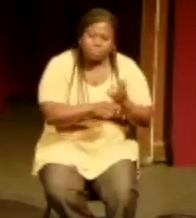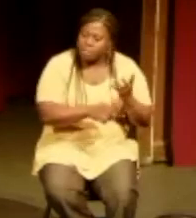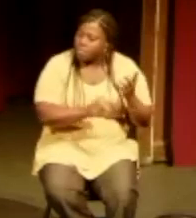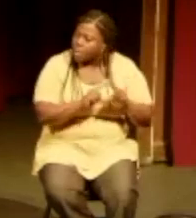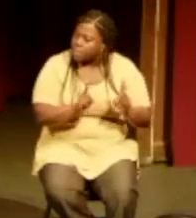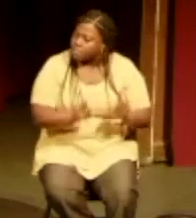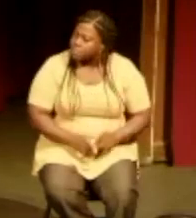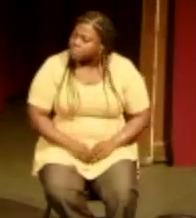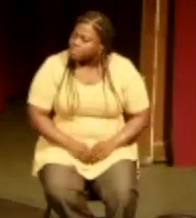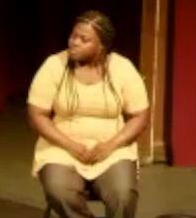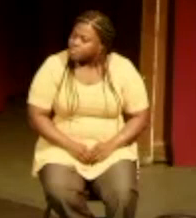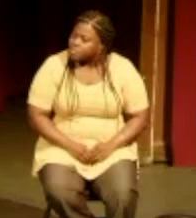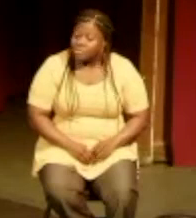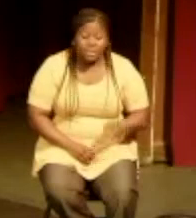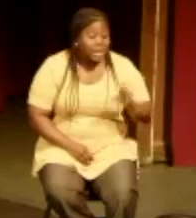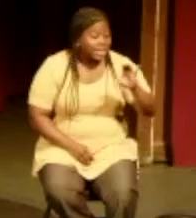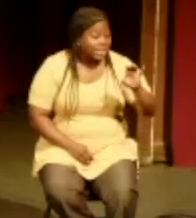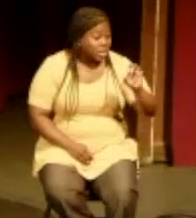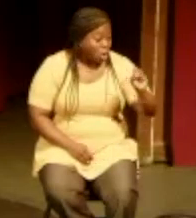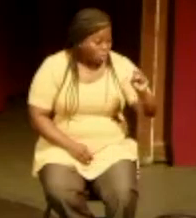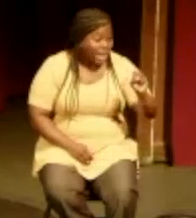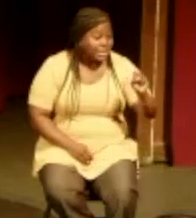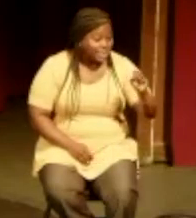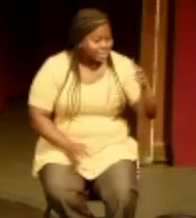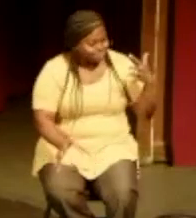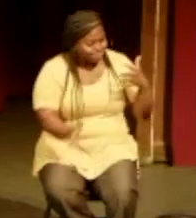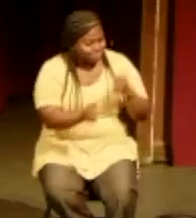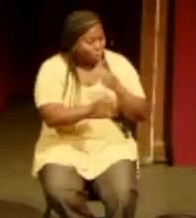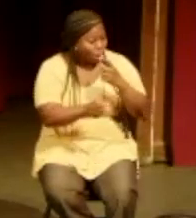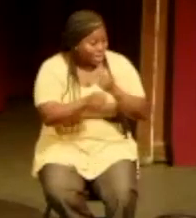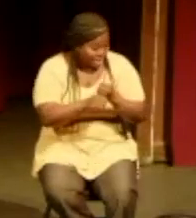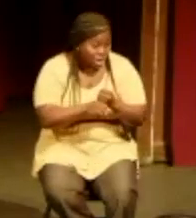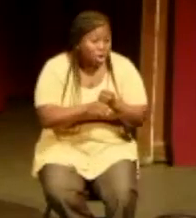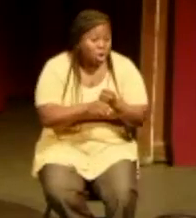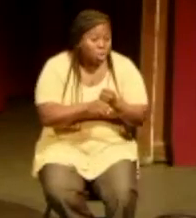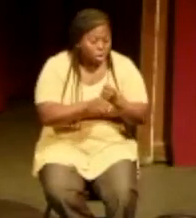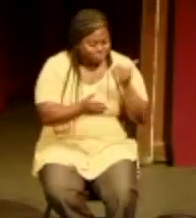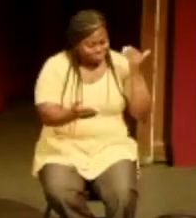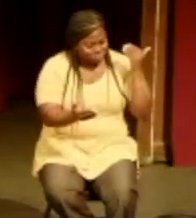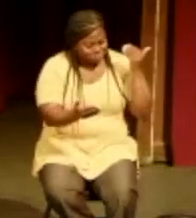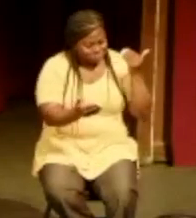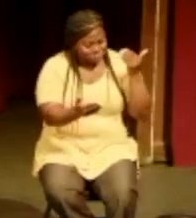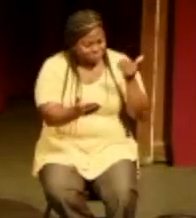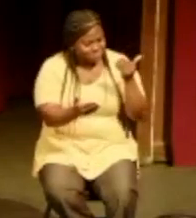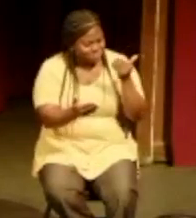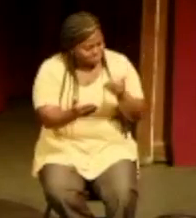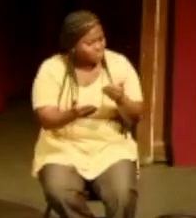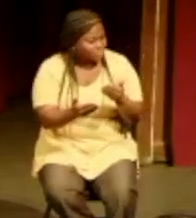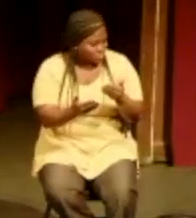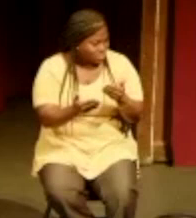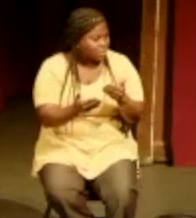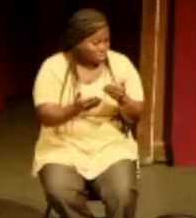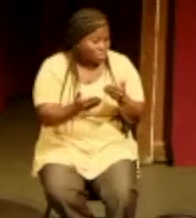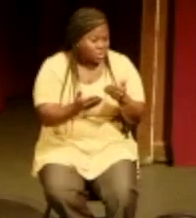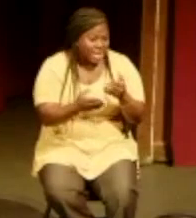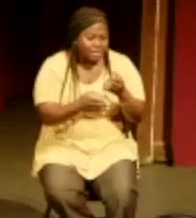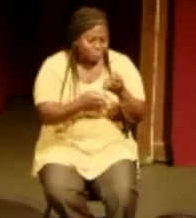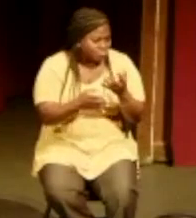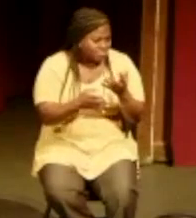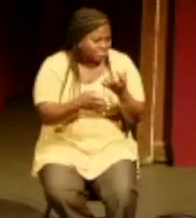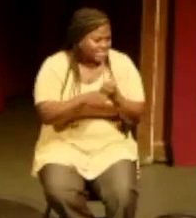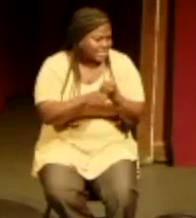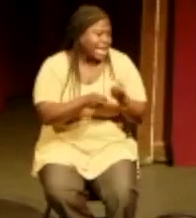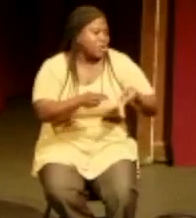Sequoias is making a run at doing it in 1 year. We are close to closing the gap and getting back to fall 2019 numbers.